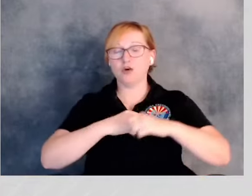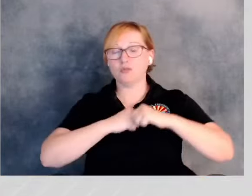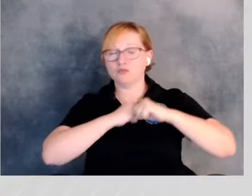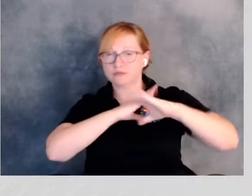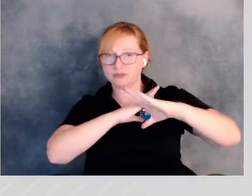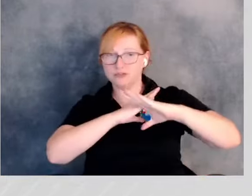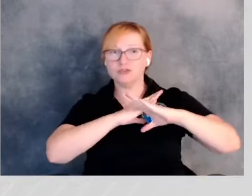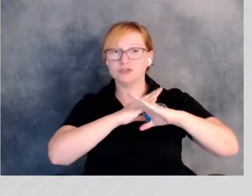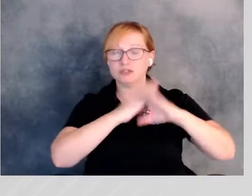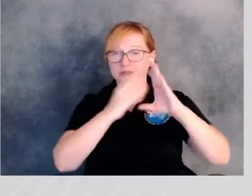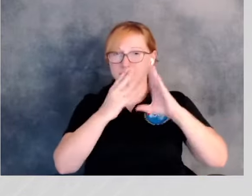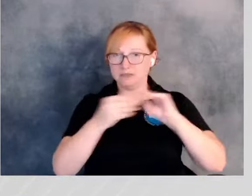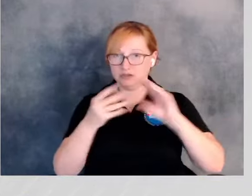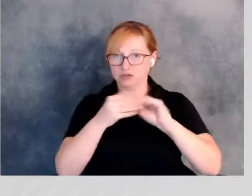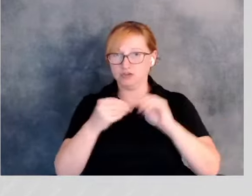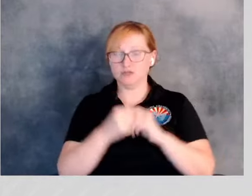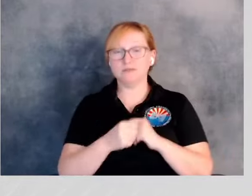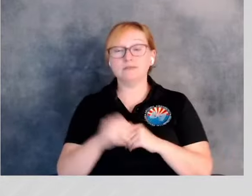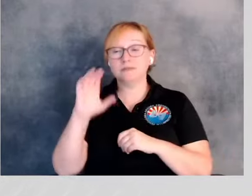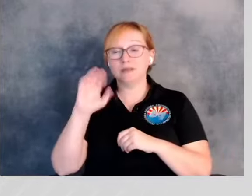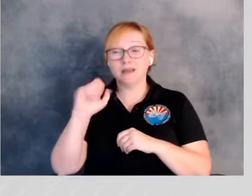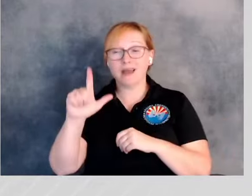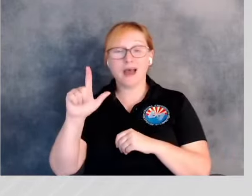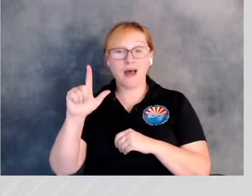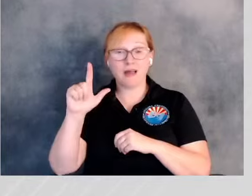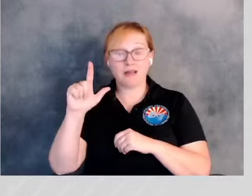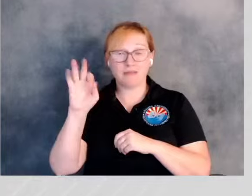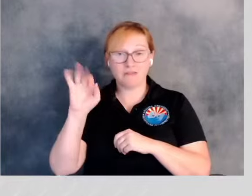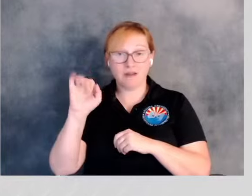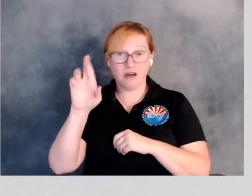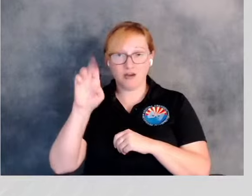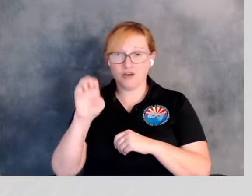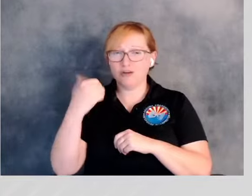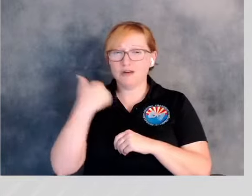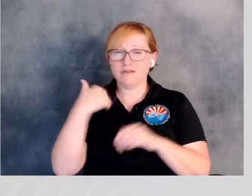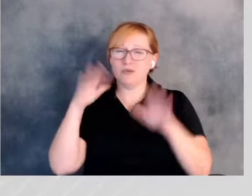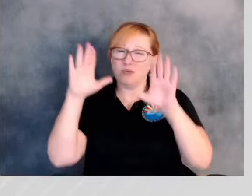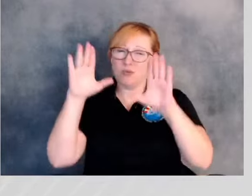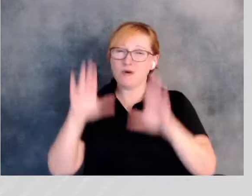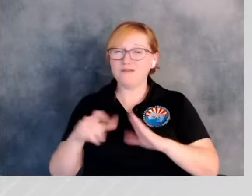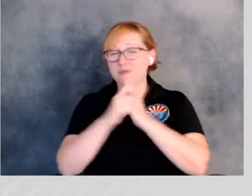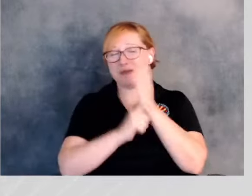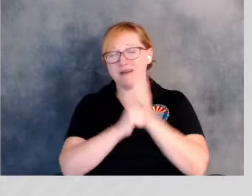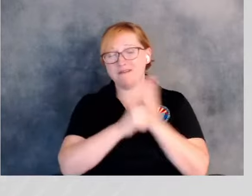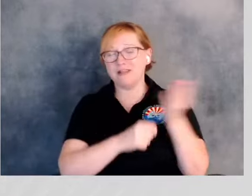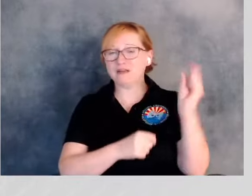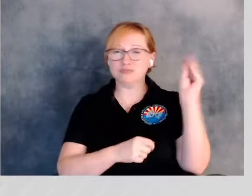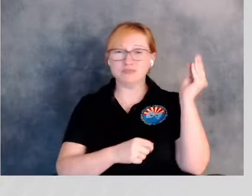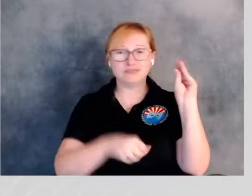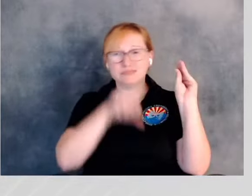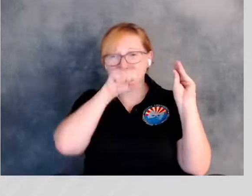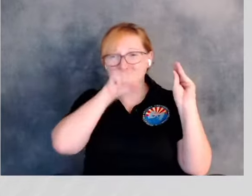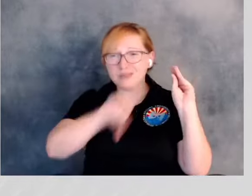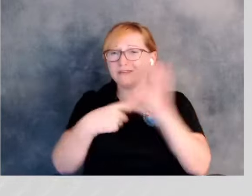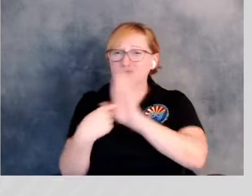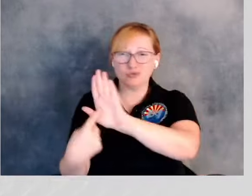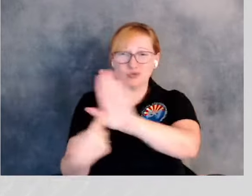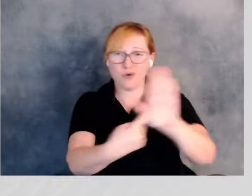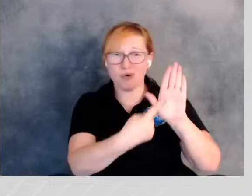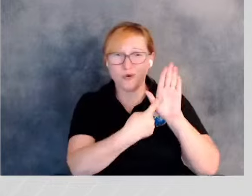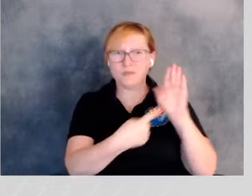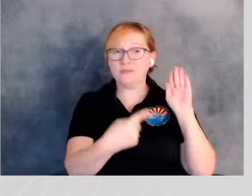CAL FIRE is this wonderful pamphlet that we love to share with everyone. And it's referred to as the